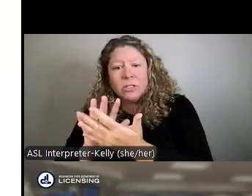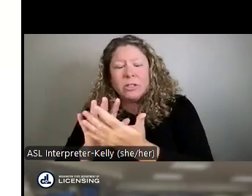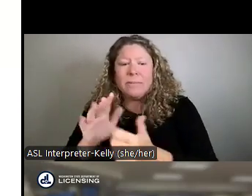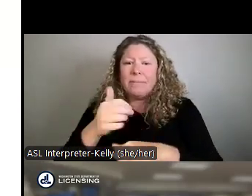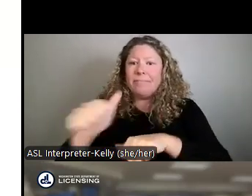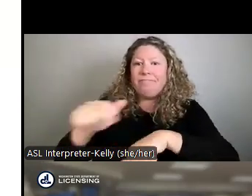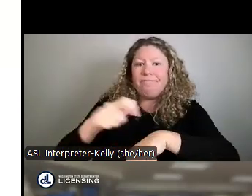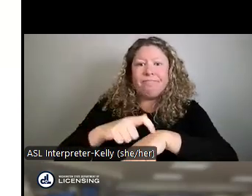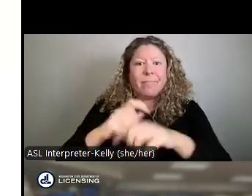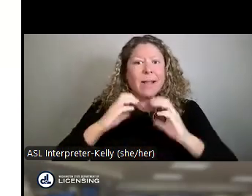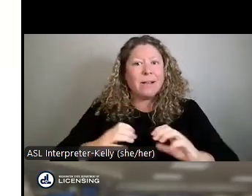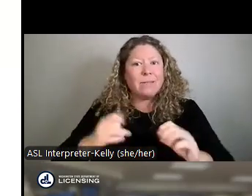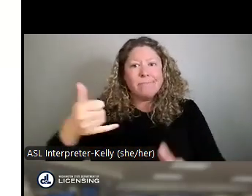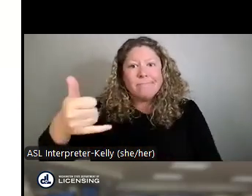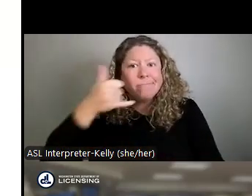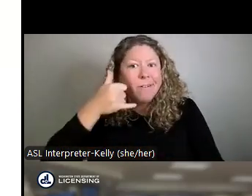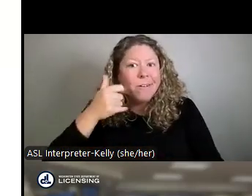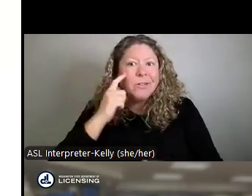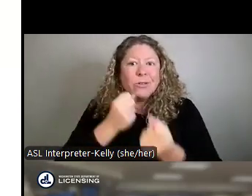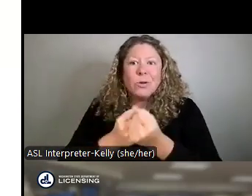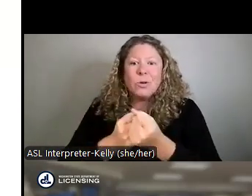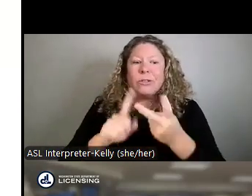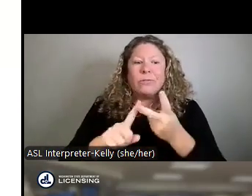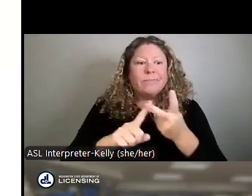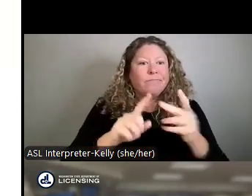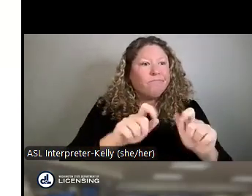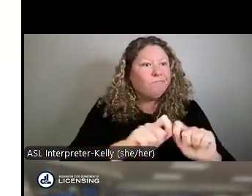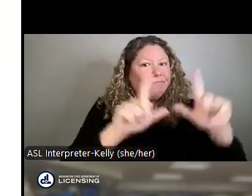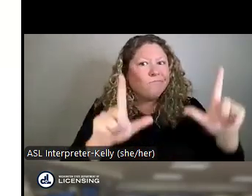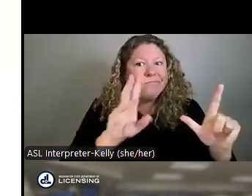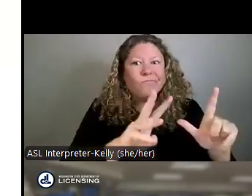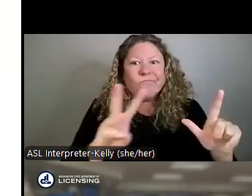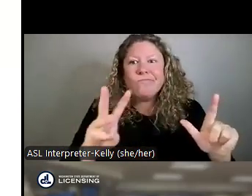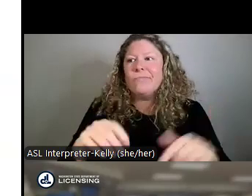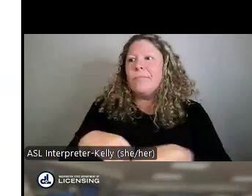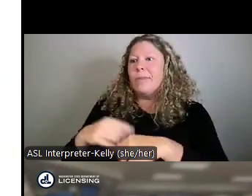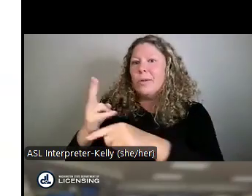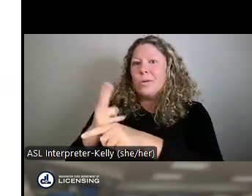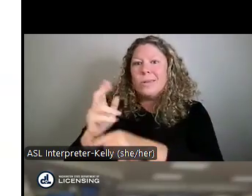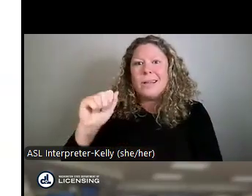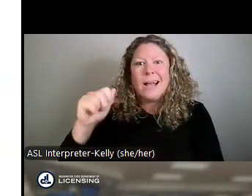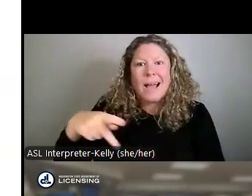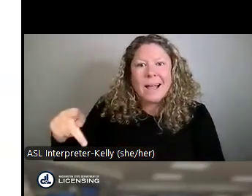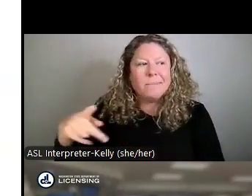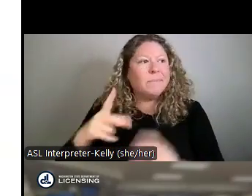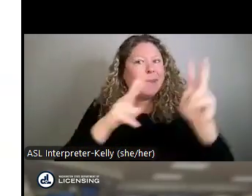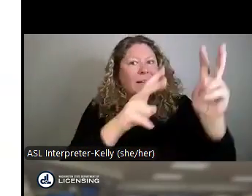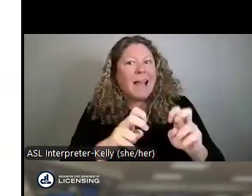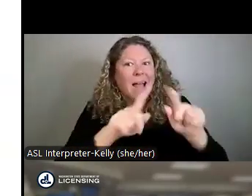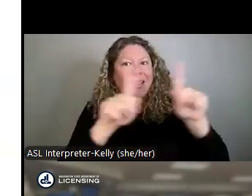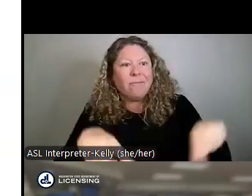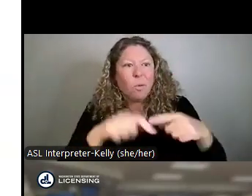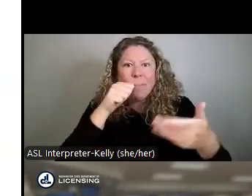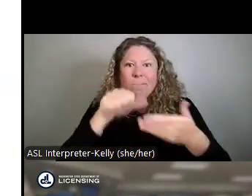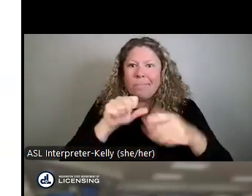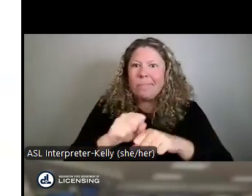is calling in to get support, navigating a website, using an application, downloading a form, mailing it in, all of